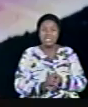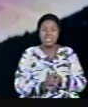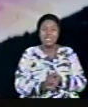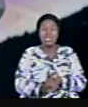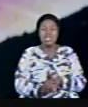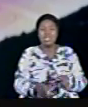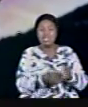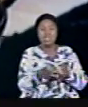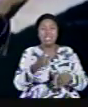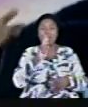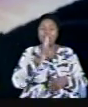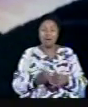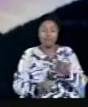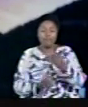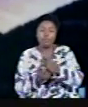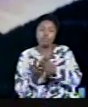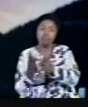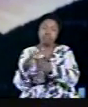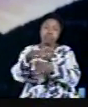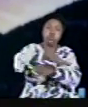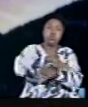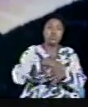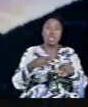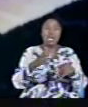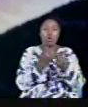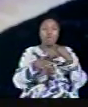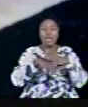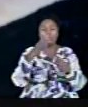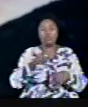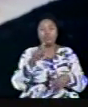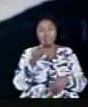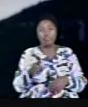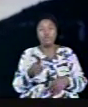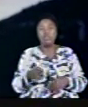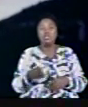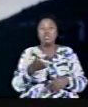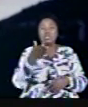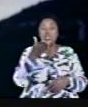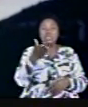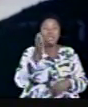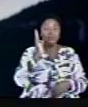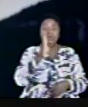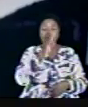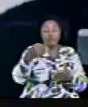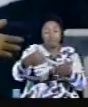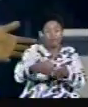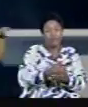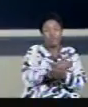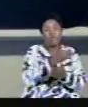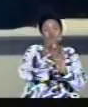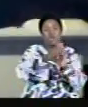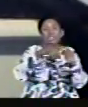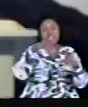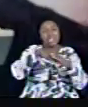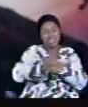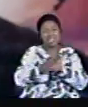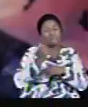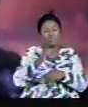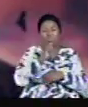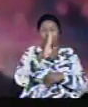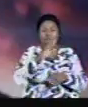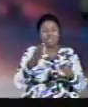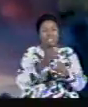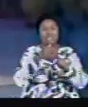out and gushing out of you, there'll be freshness inside. We'll not be getting tired